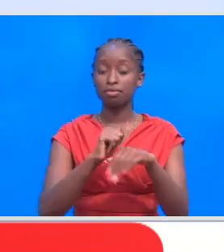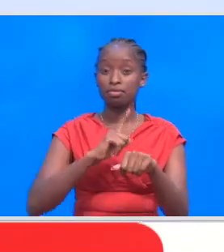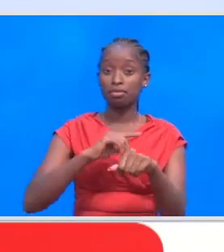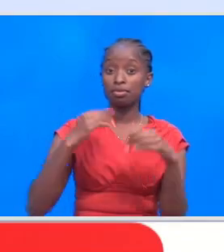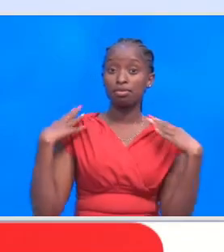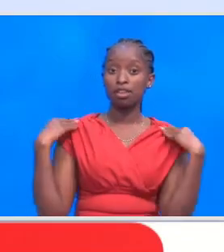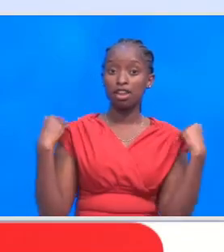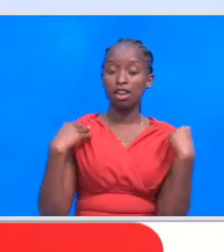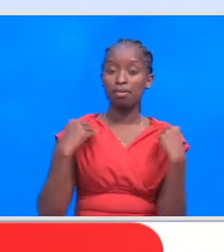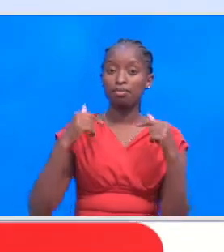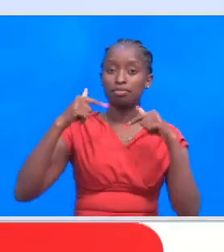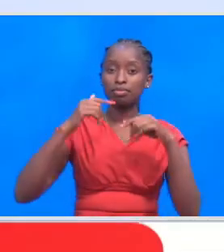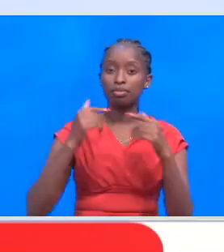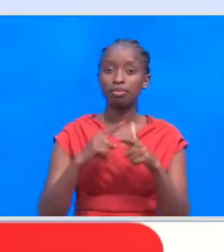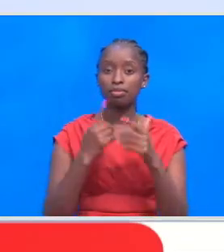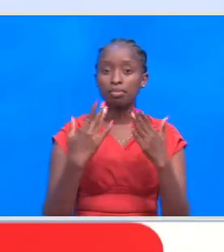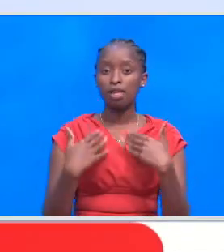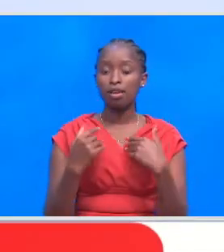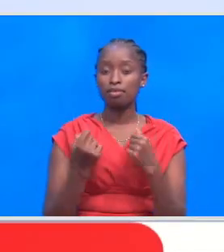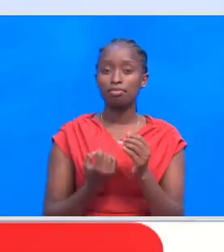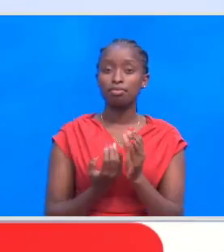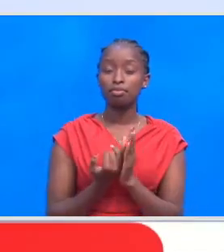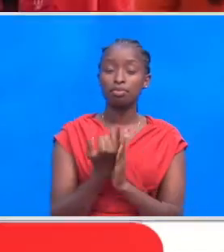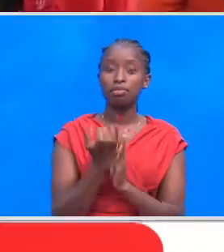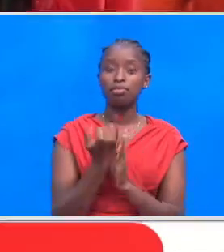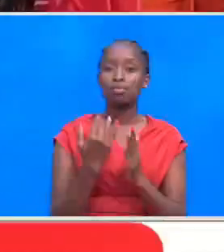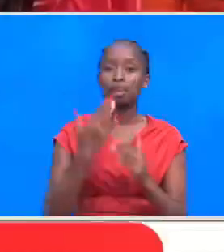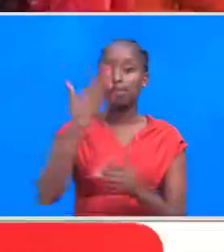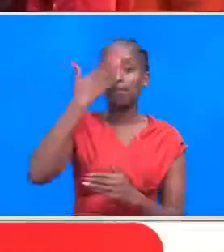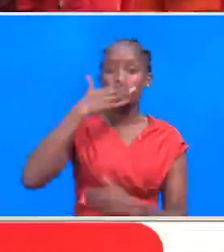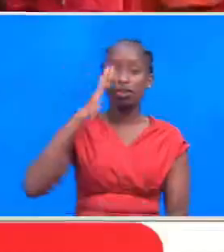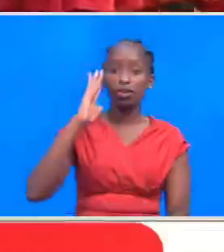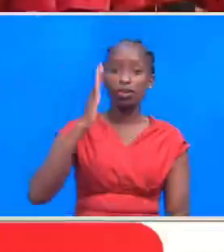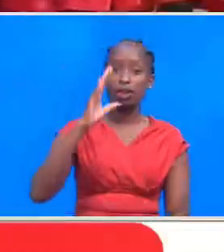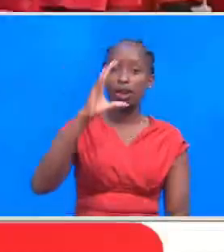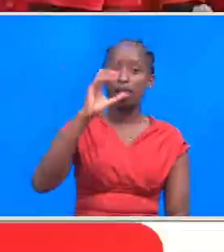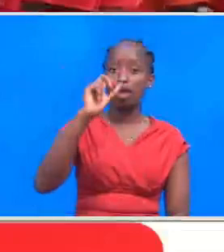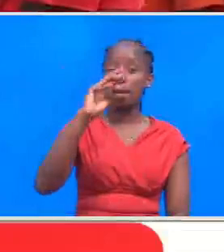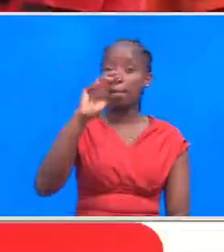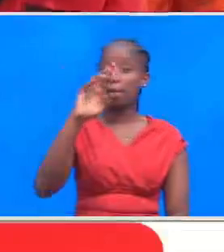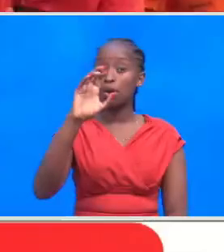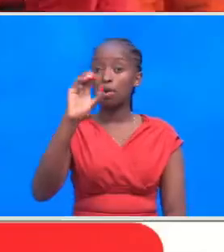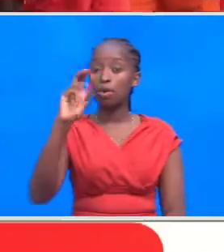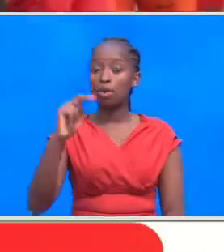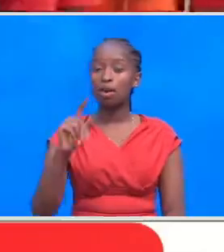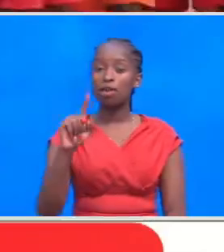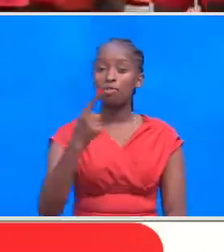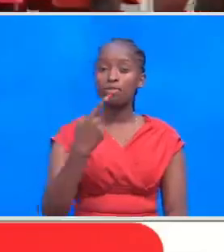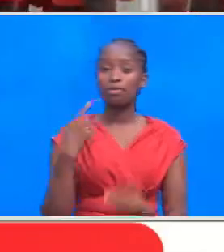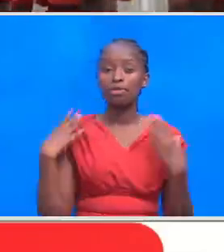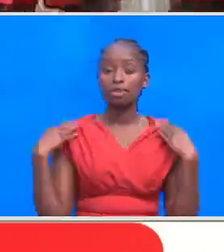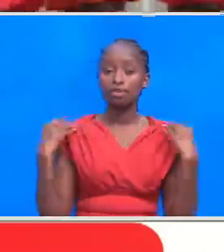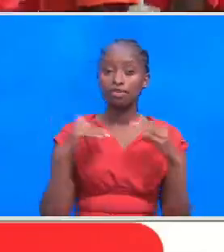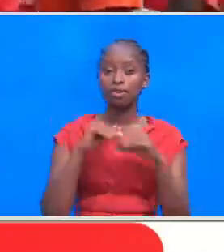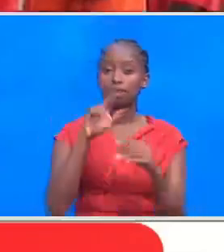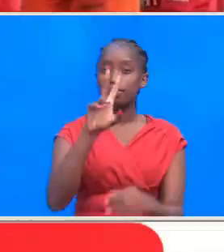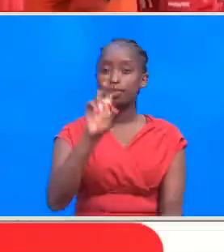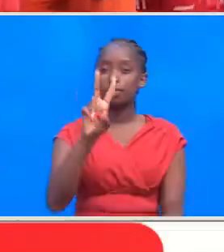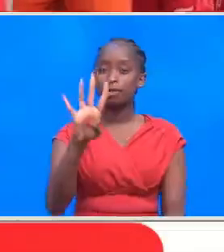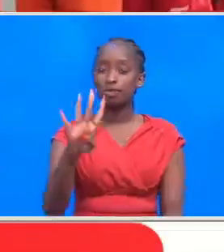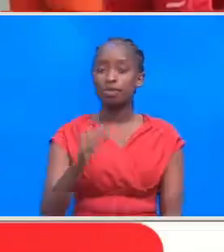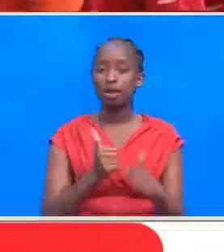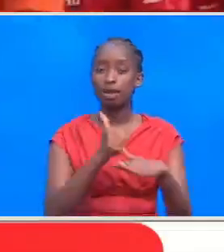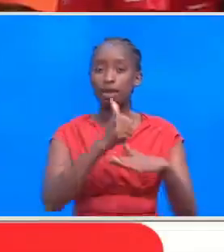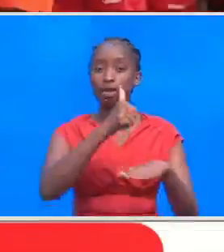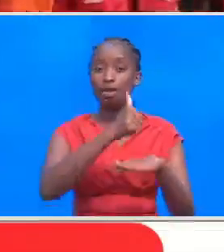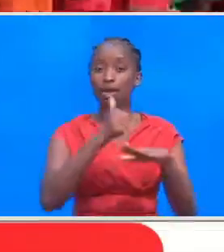In Yaoundé, the Rising Starlets will face Cameroon in the first leg of the third round of the 2024 FIFA Under-20 Women's World